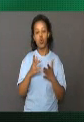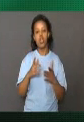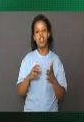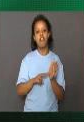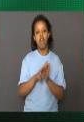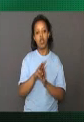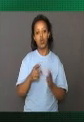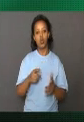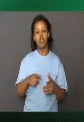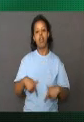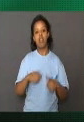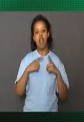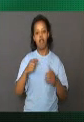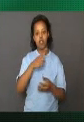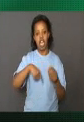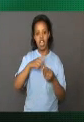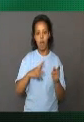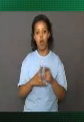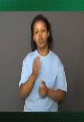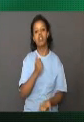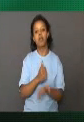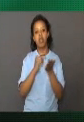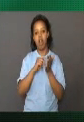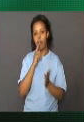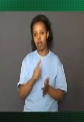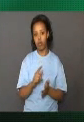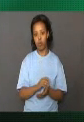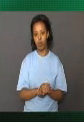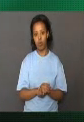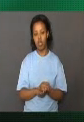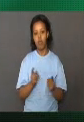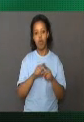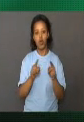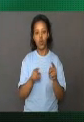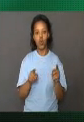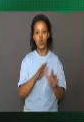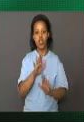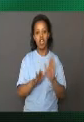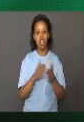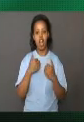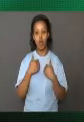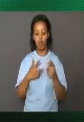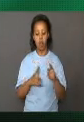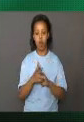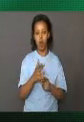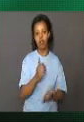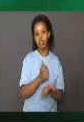drugs with the intention of combating the virus at different stages of its